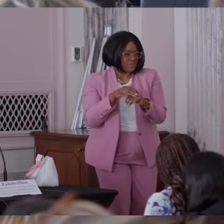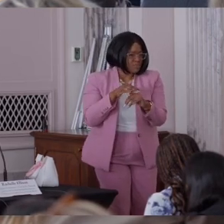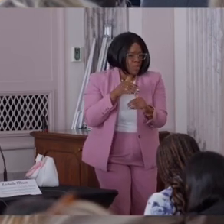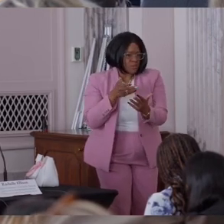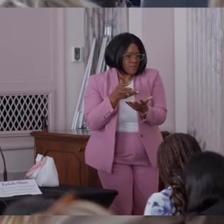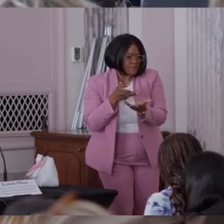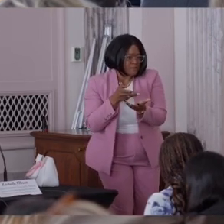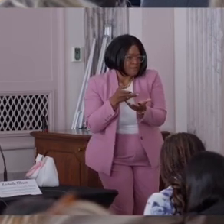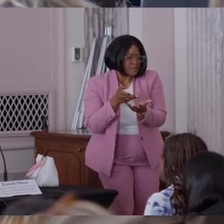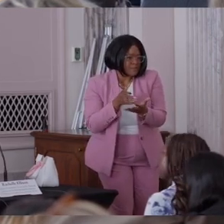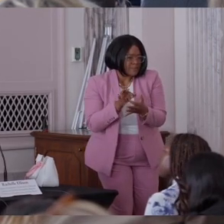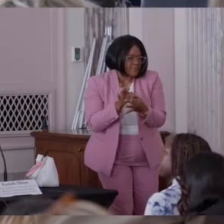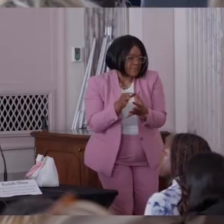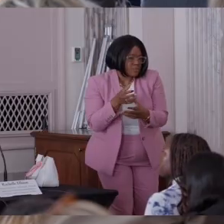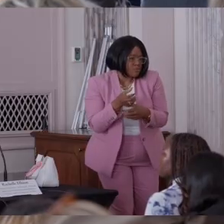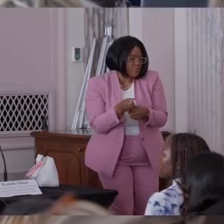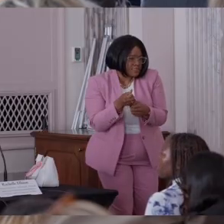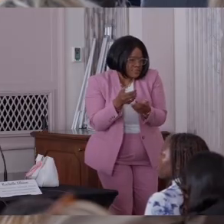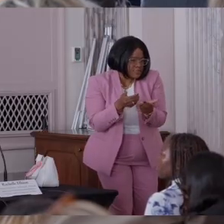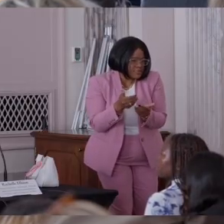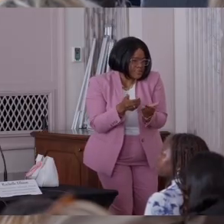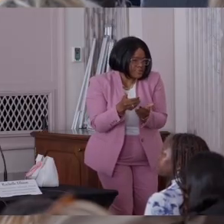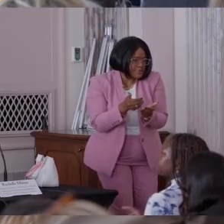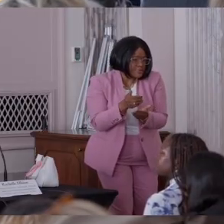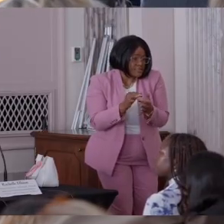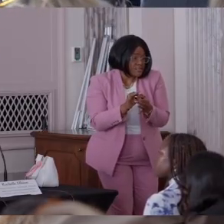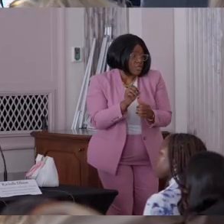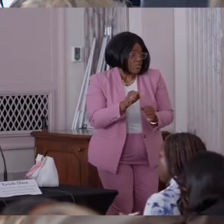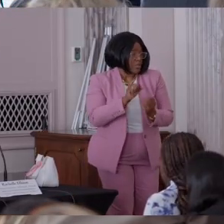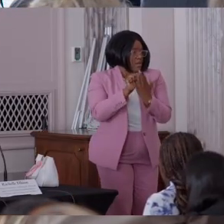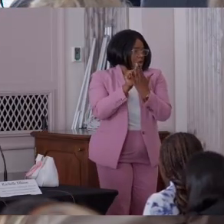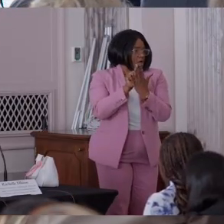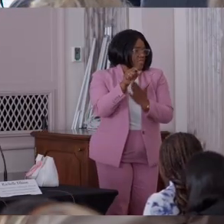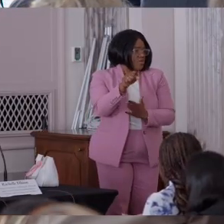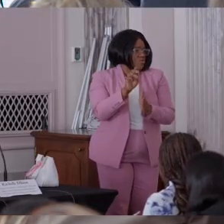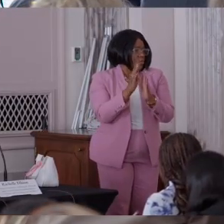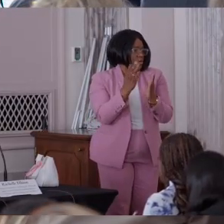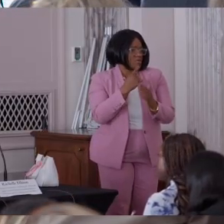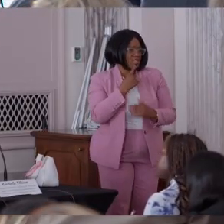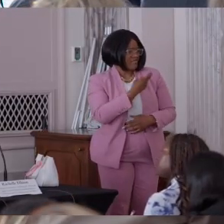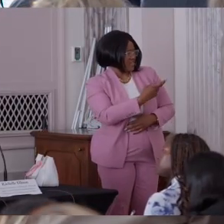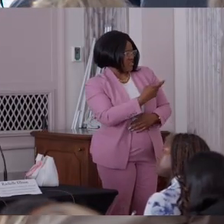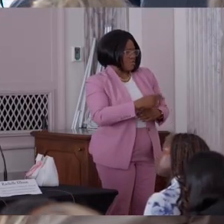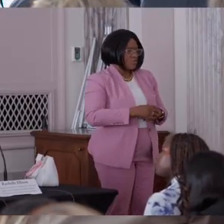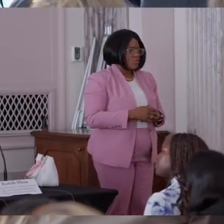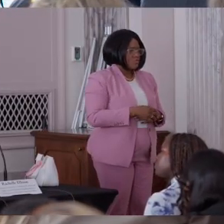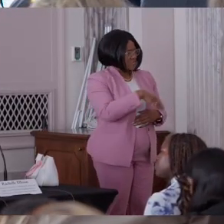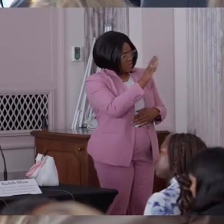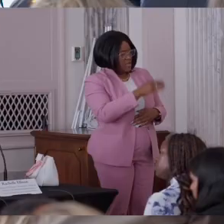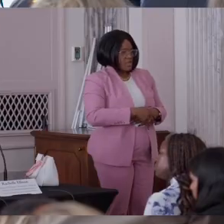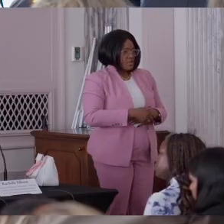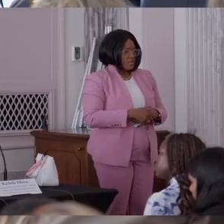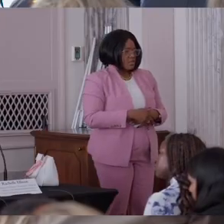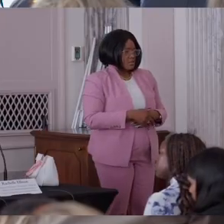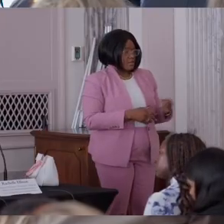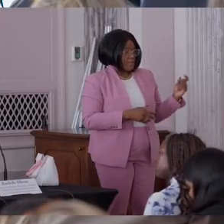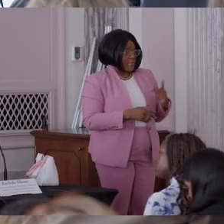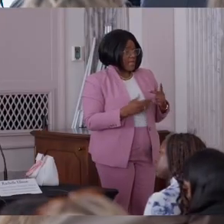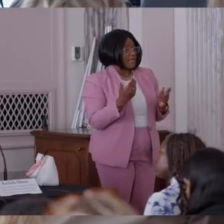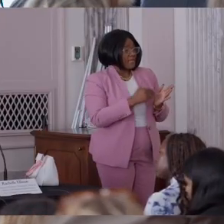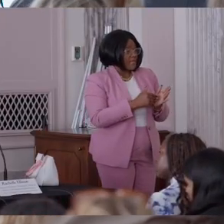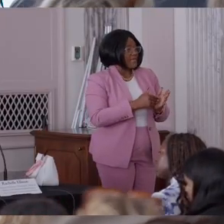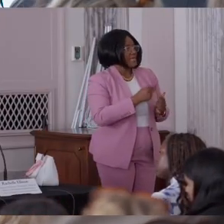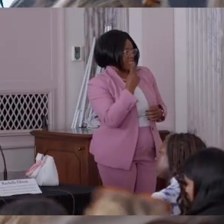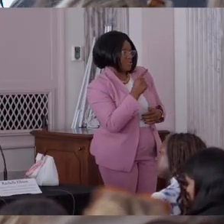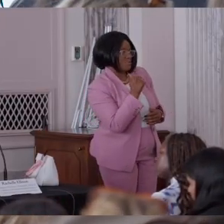community treatment, you get the time. You could knock on a person's door and they can say, F you, go away, and you come back again. I'll see you